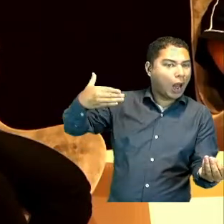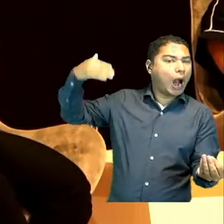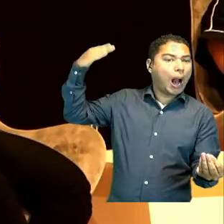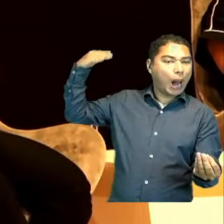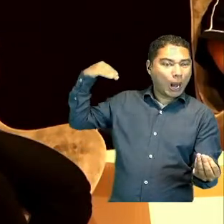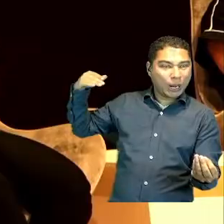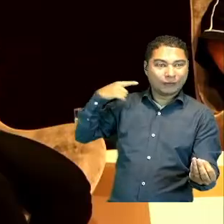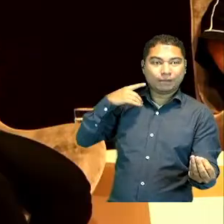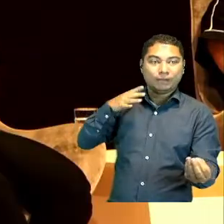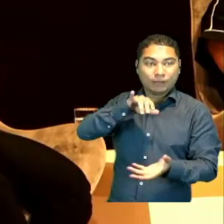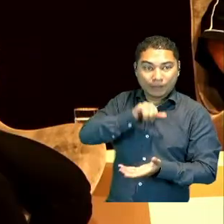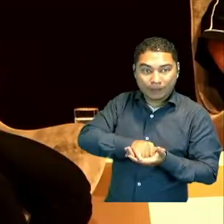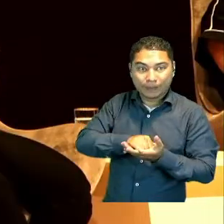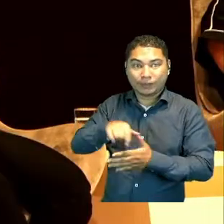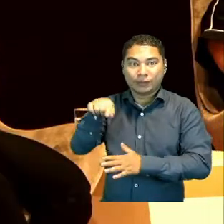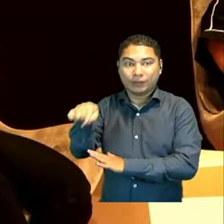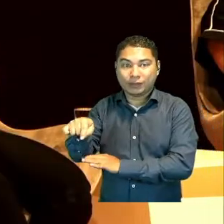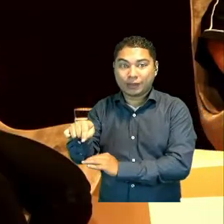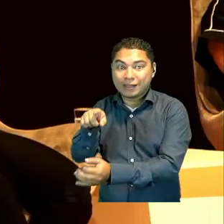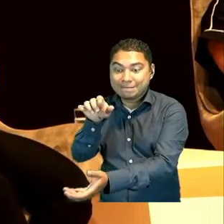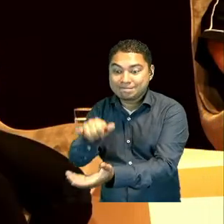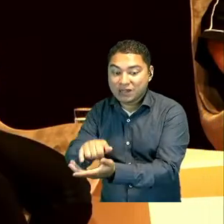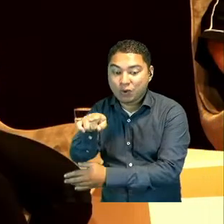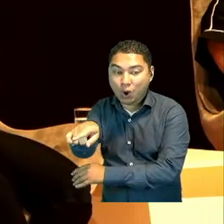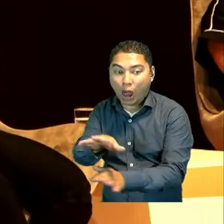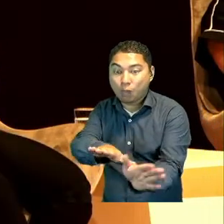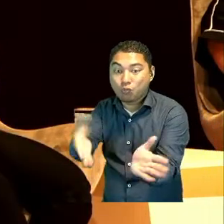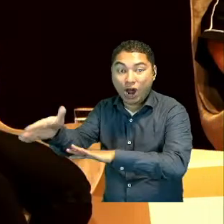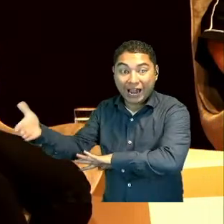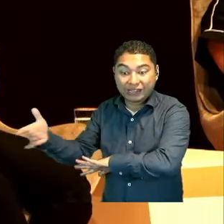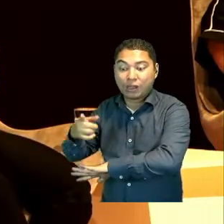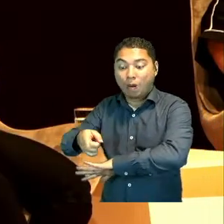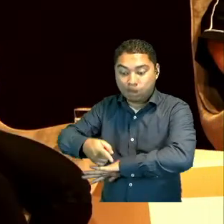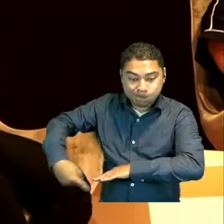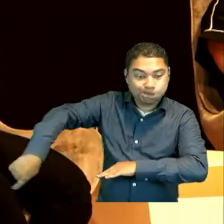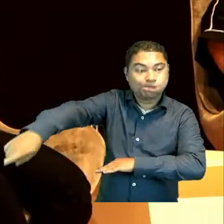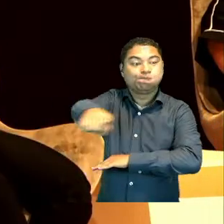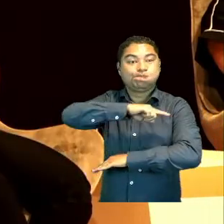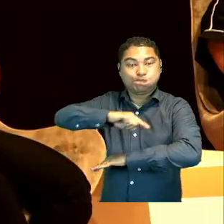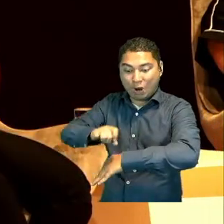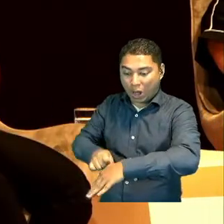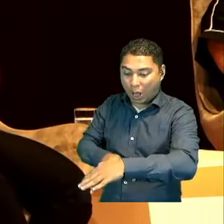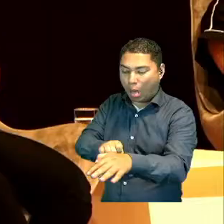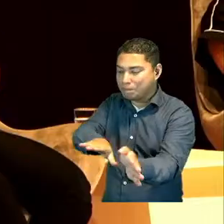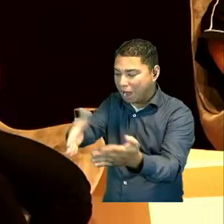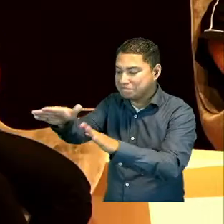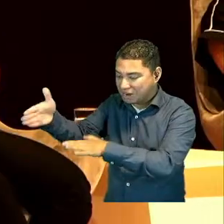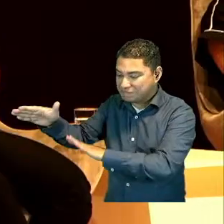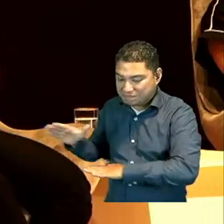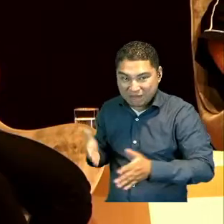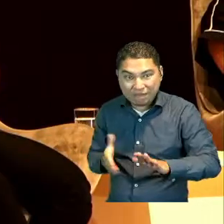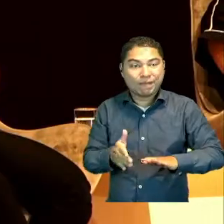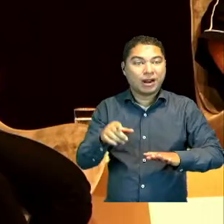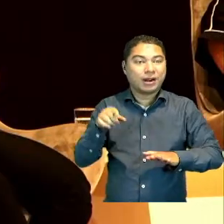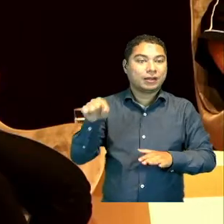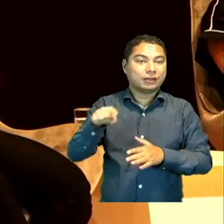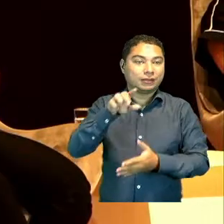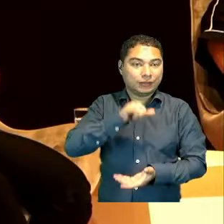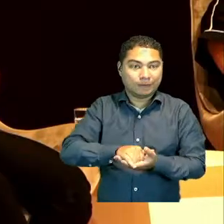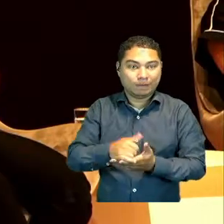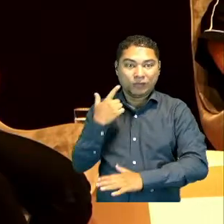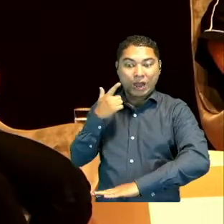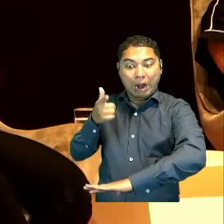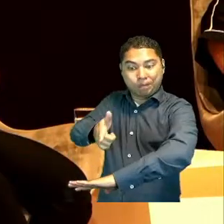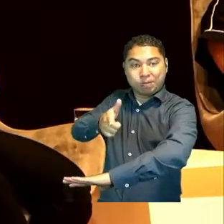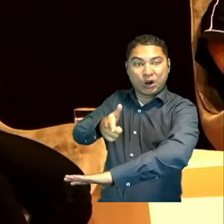where historically we've had to face systematic death every day, and not just death because